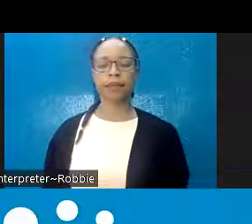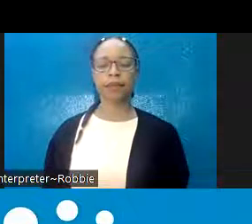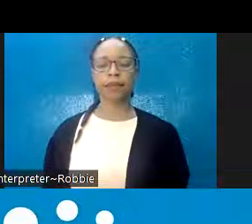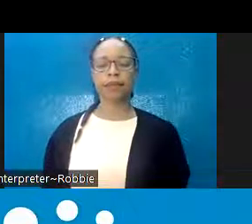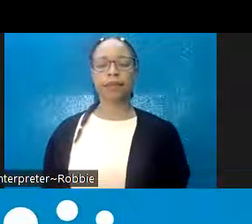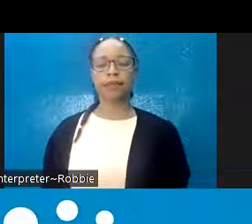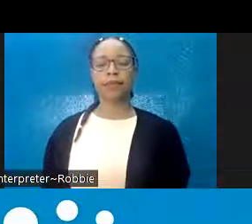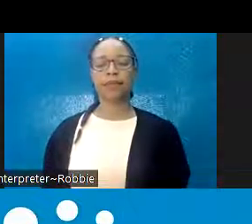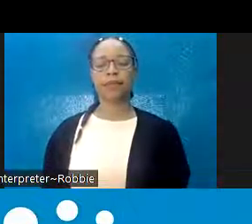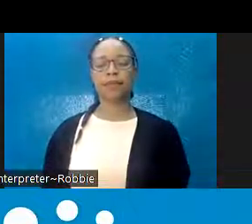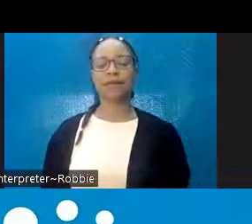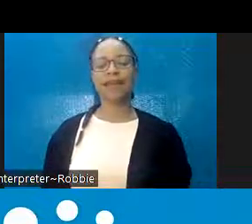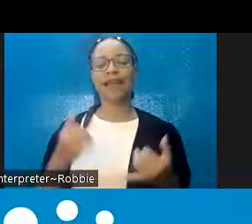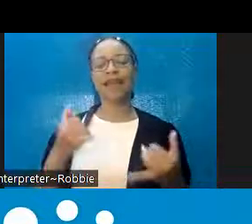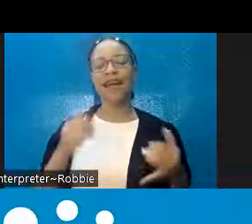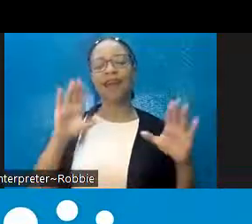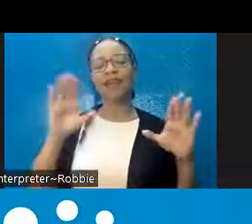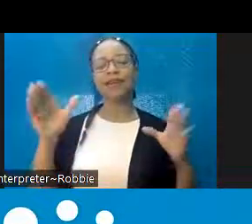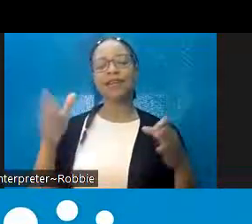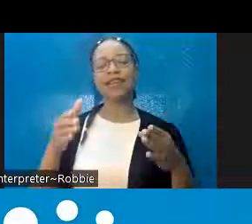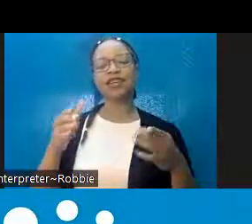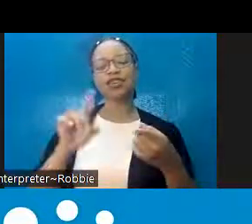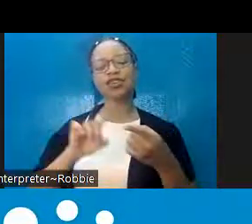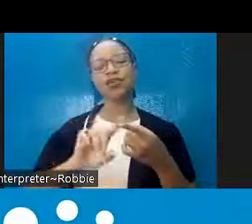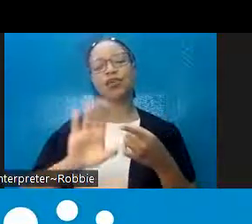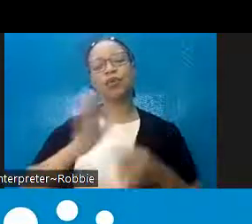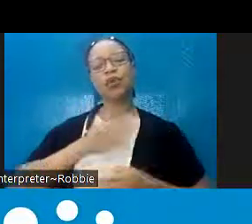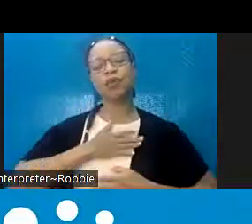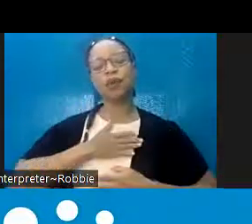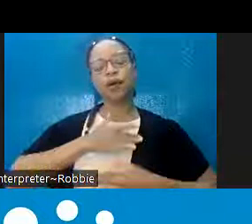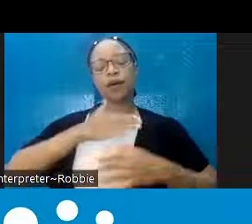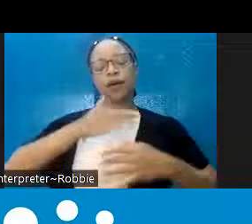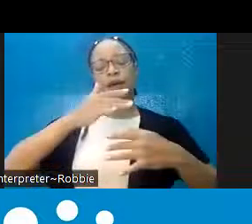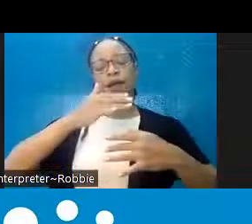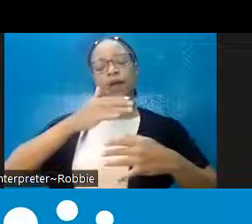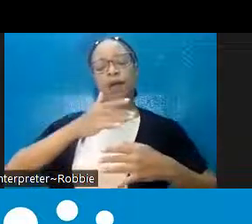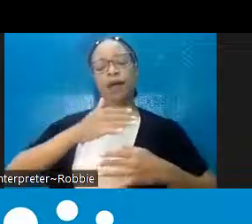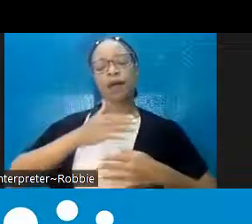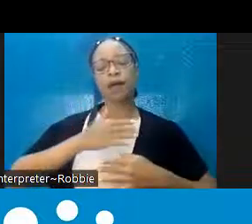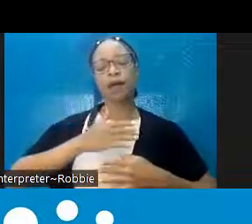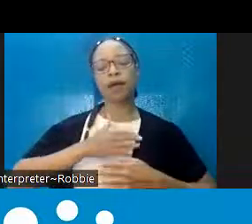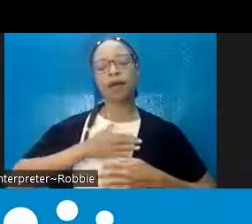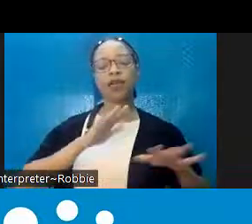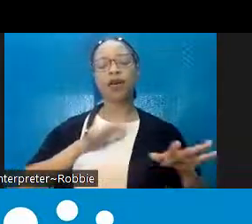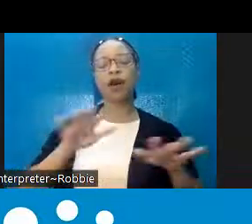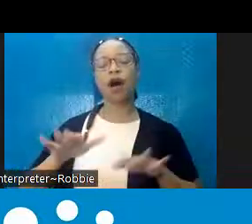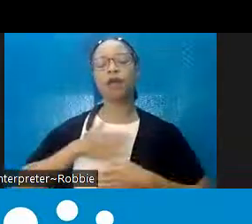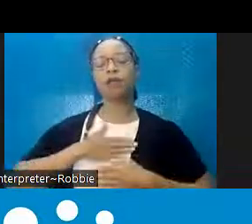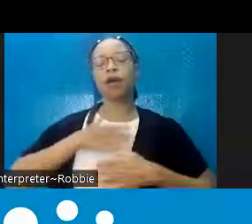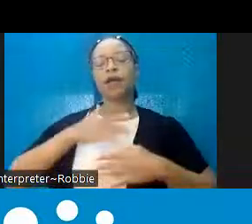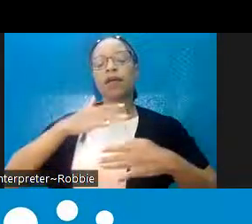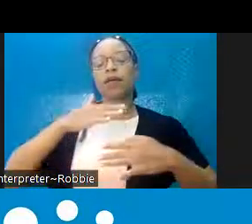And turn your attention to the breath. The calming breath, the soothing